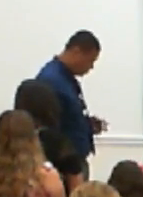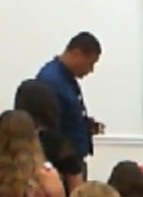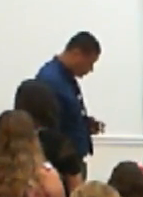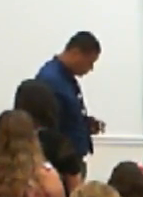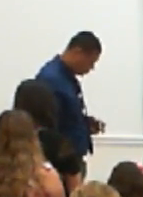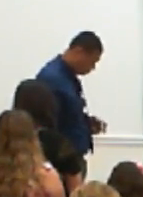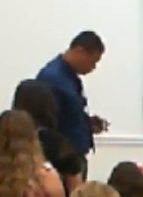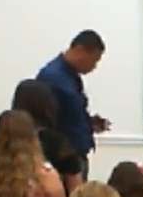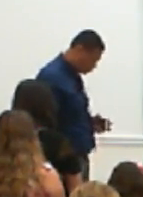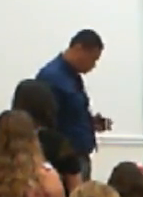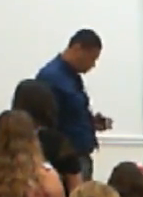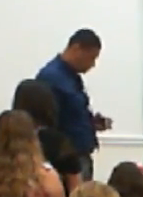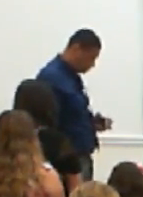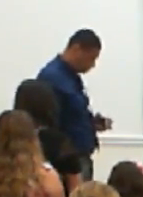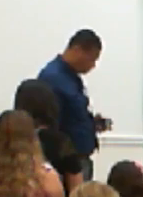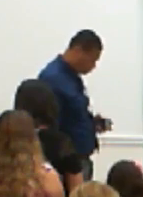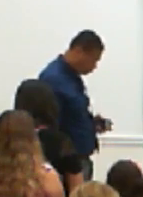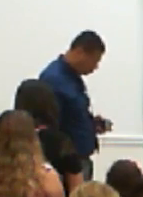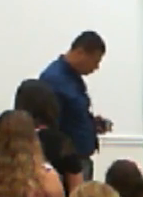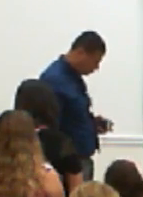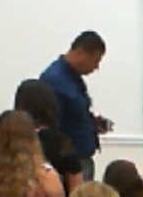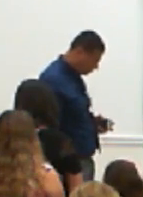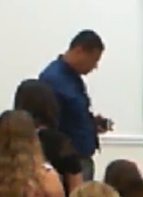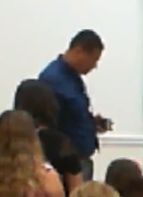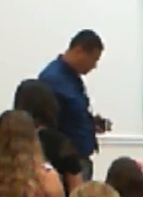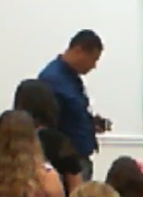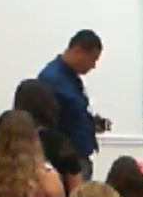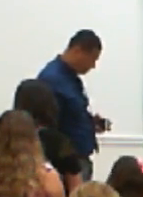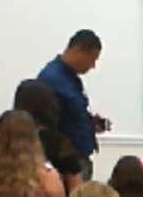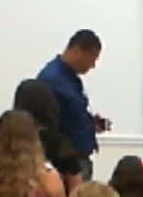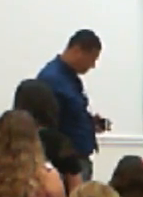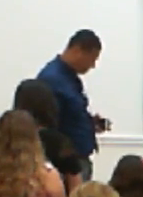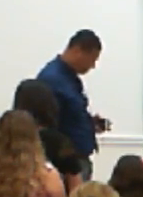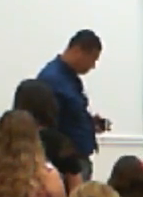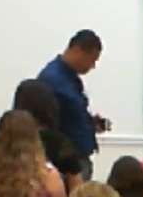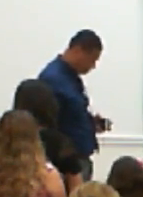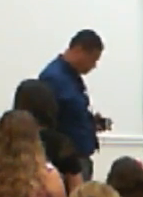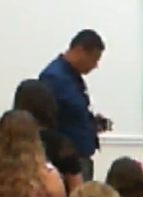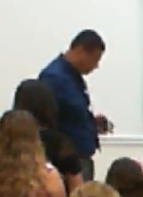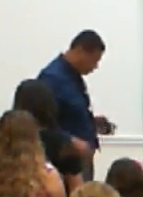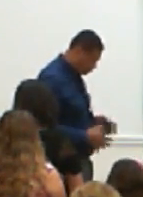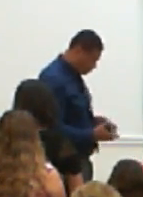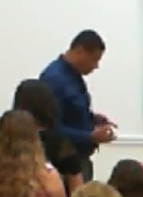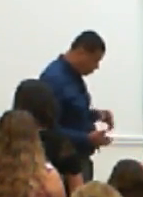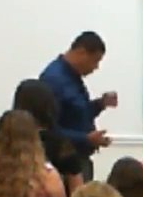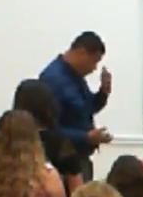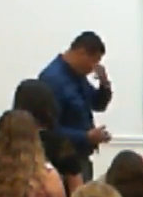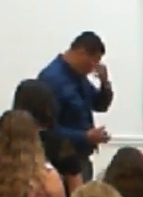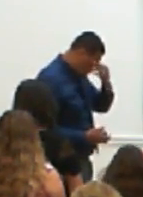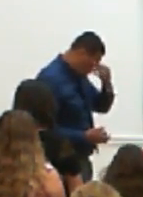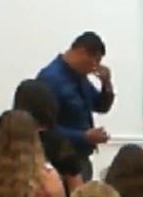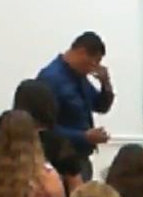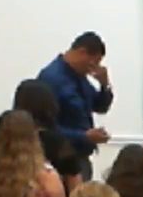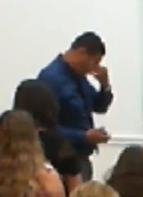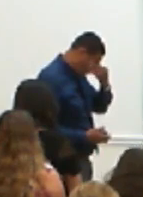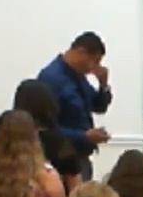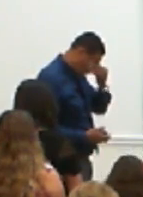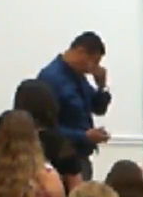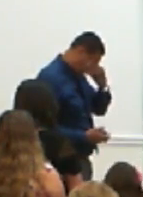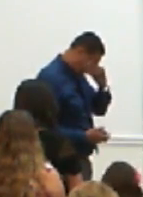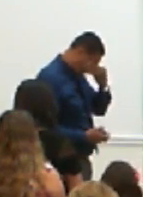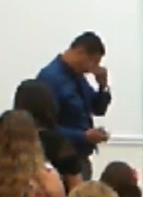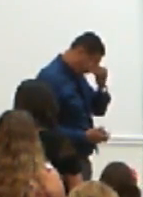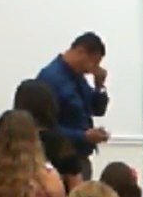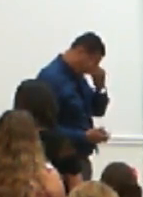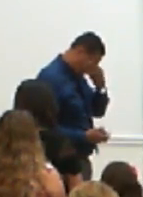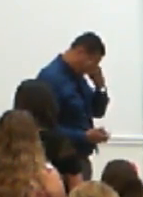Give all the deliverances that we need so your name can be glorified. We pray for this blessing, for